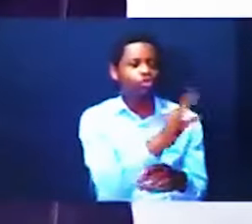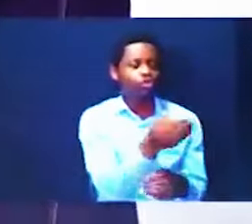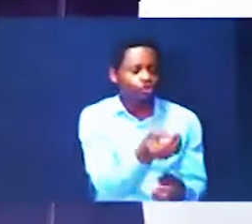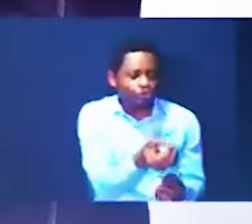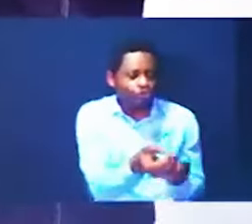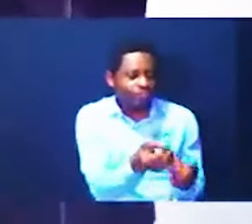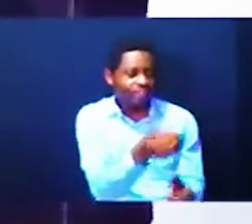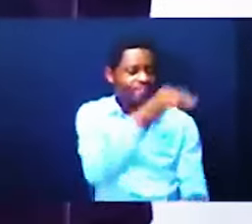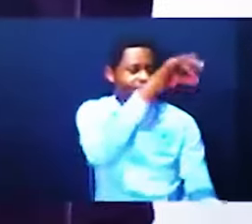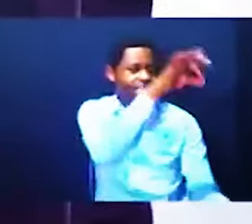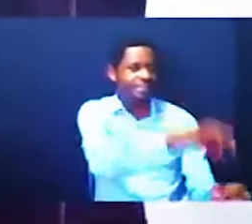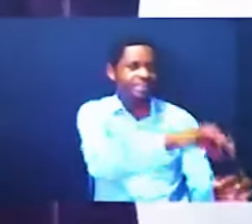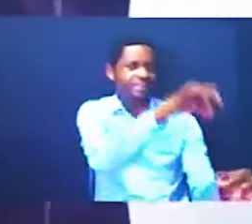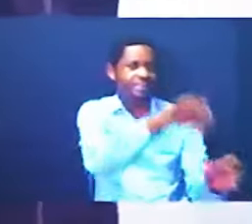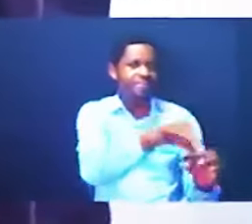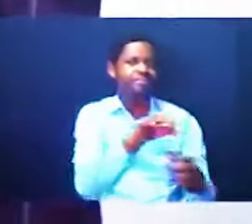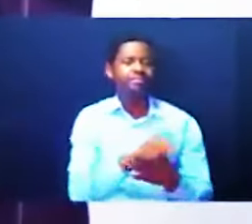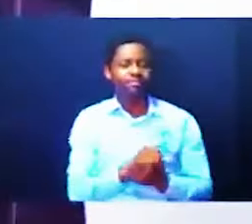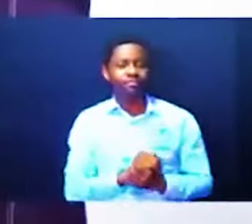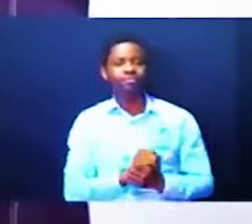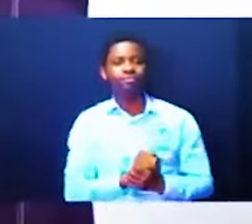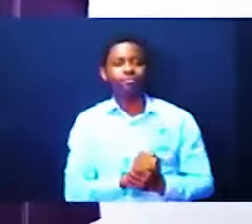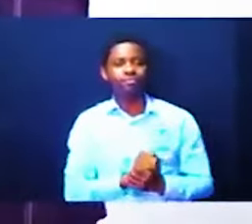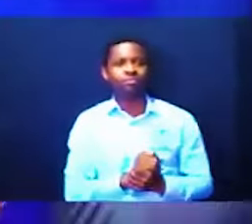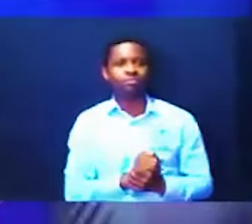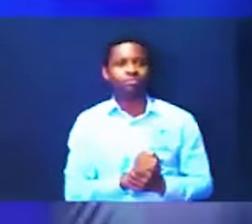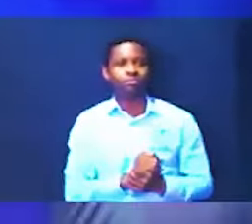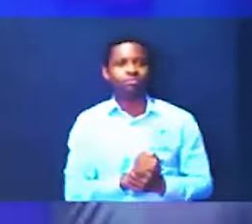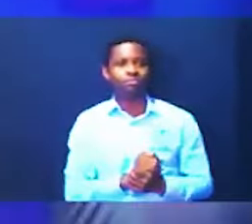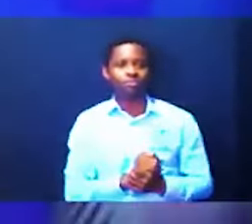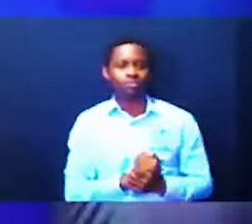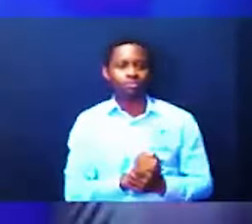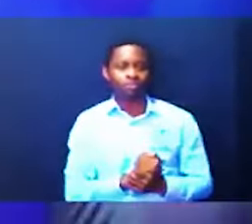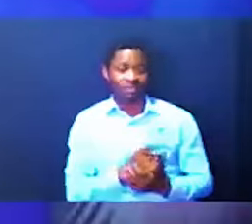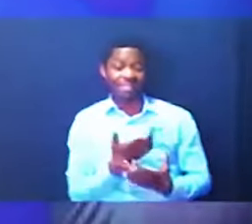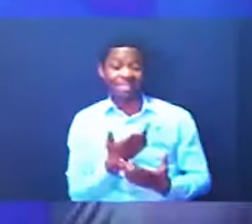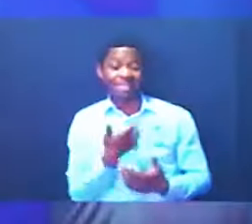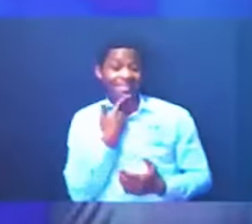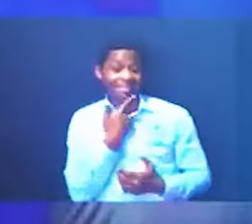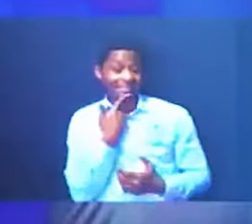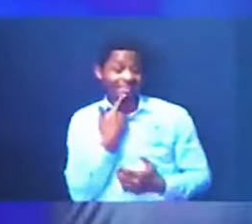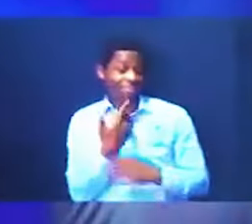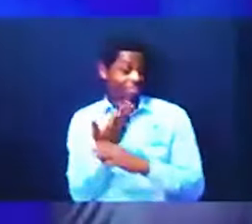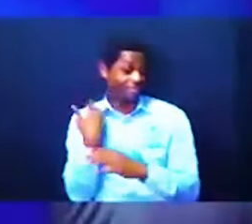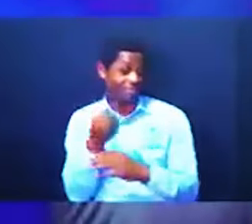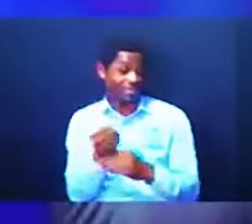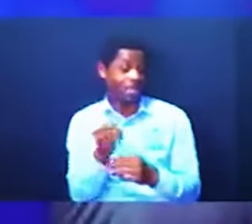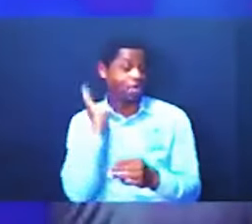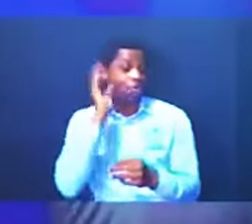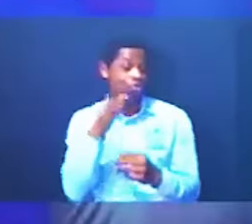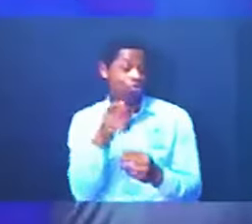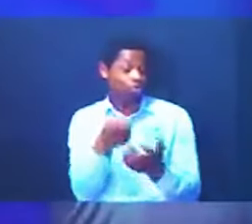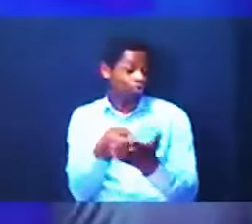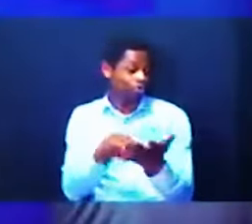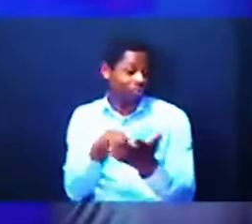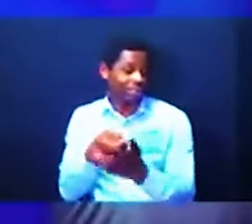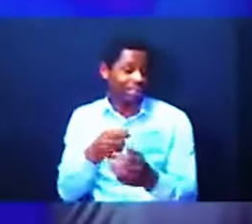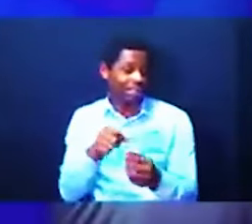seed. Now I said we will be discussing about seeds of resentment.